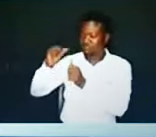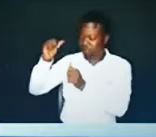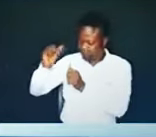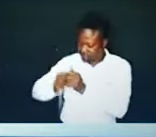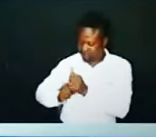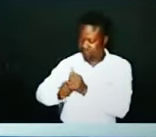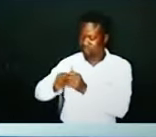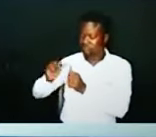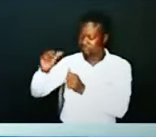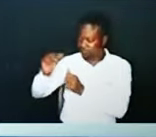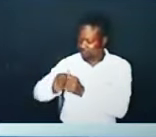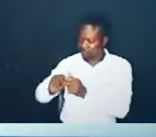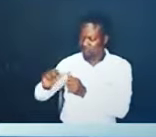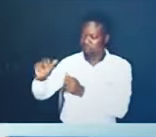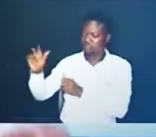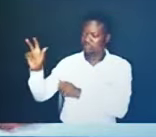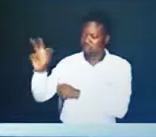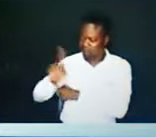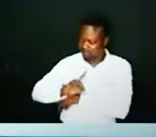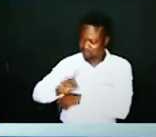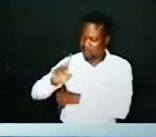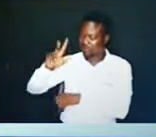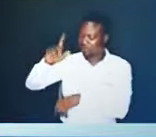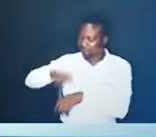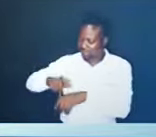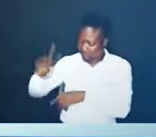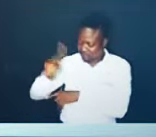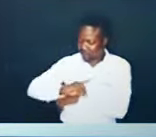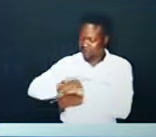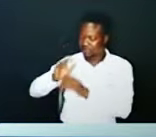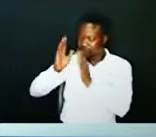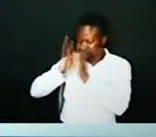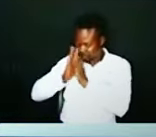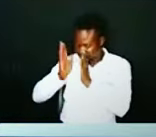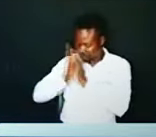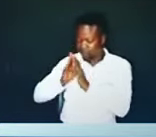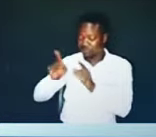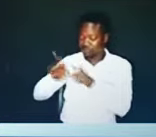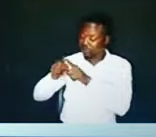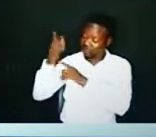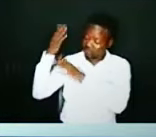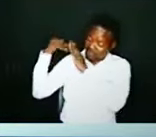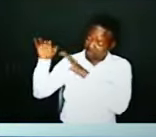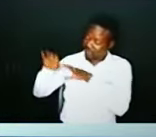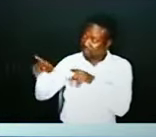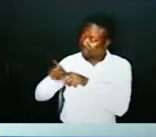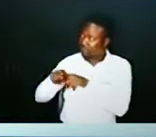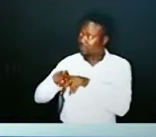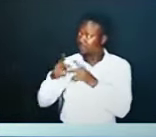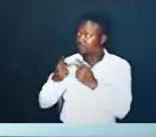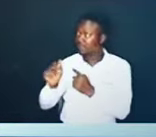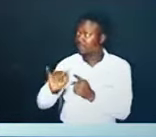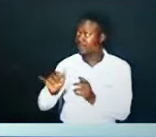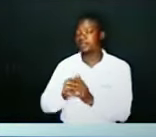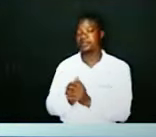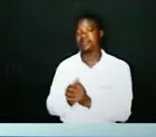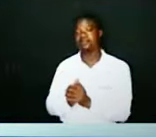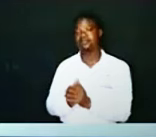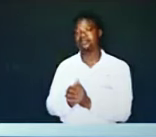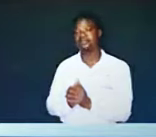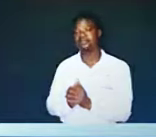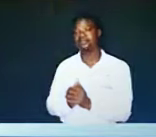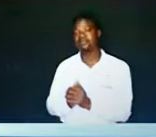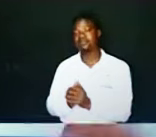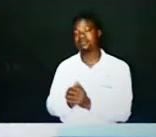eda edase ne nyankopon enim sedie na oyia no kane no ara. Windows